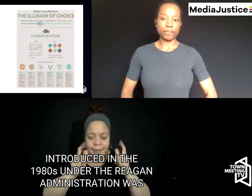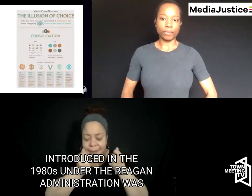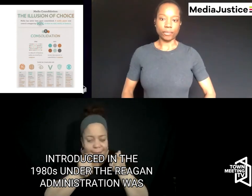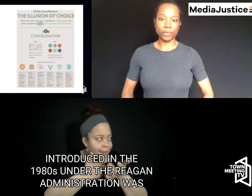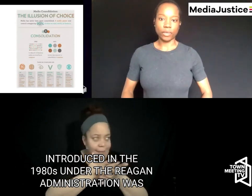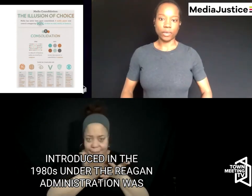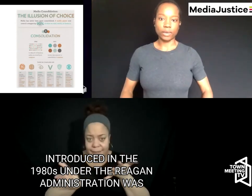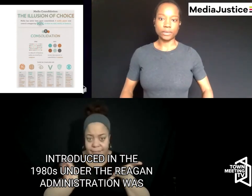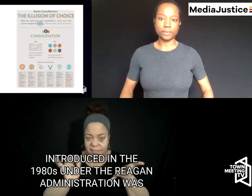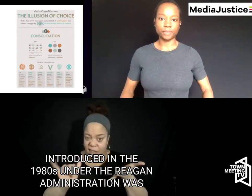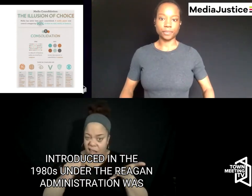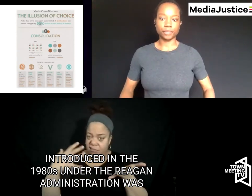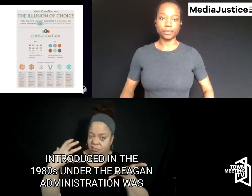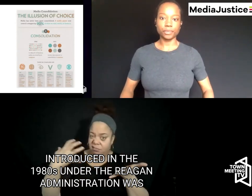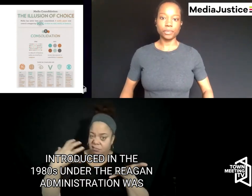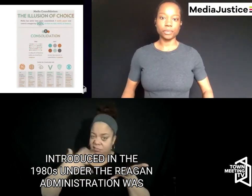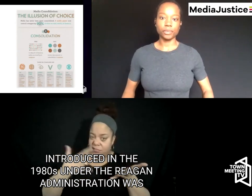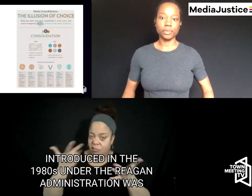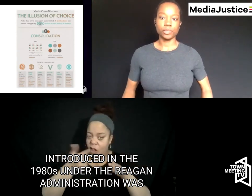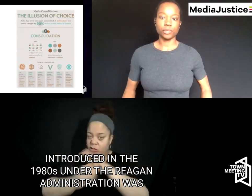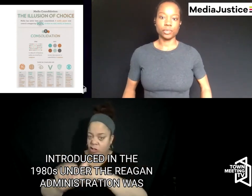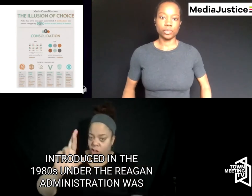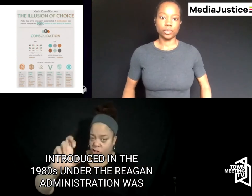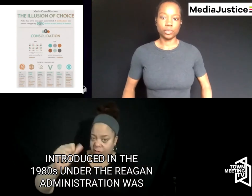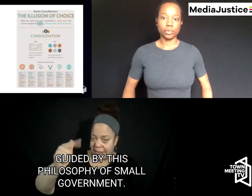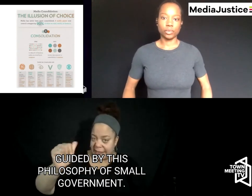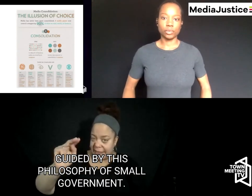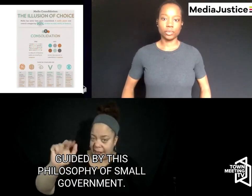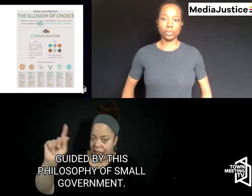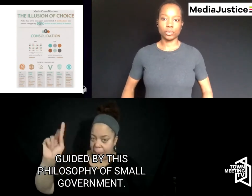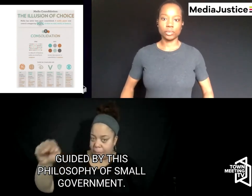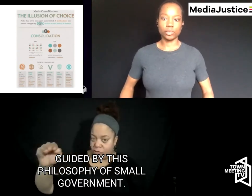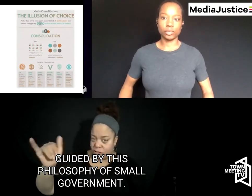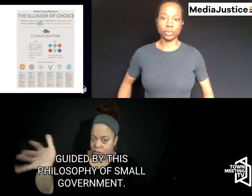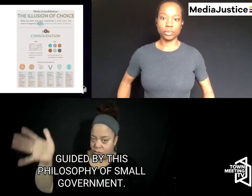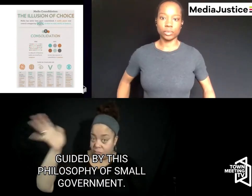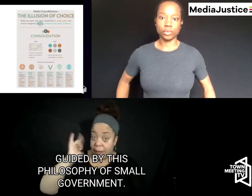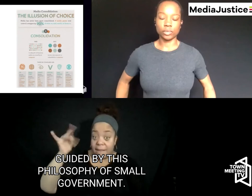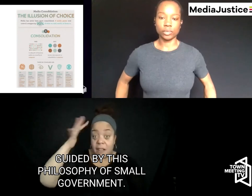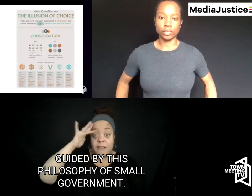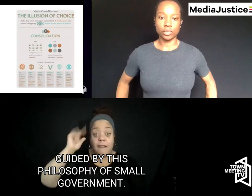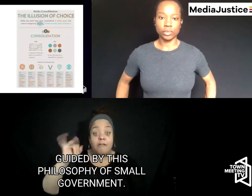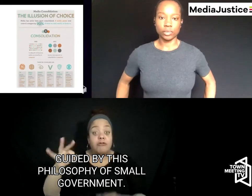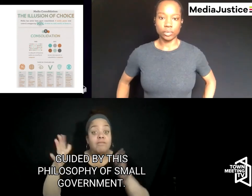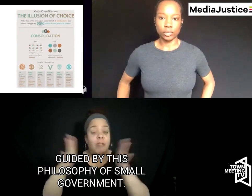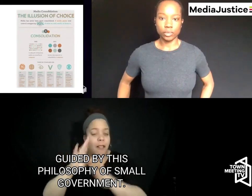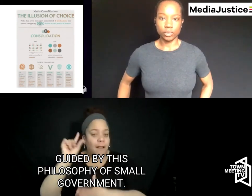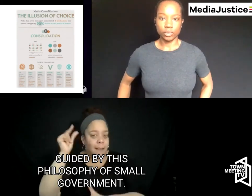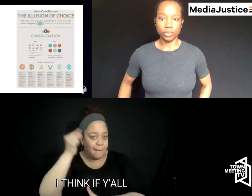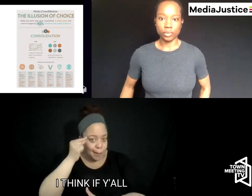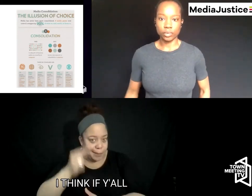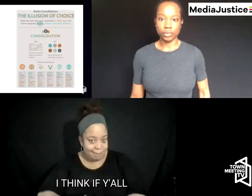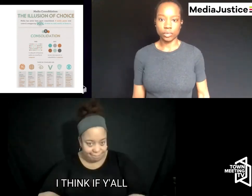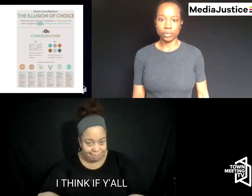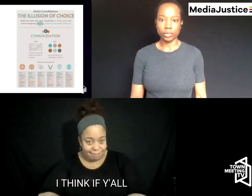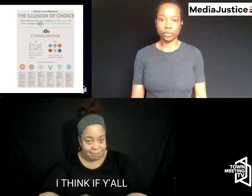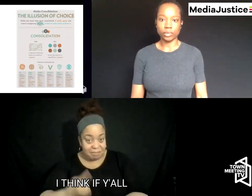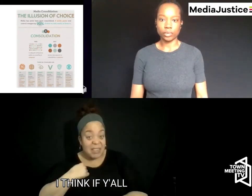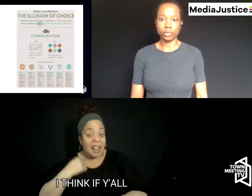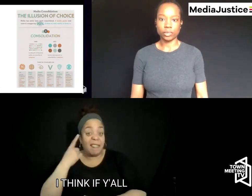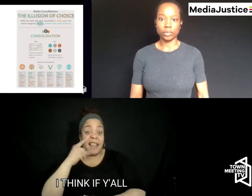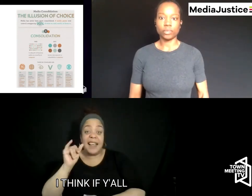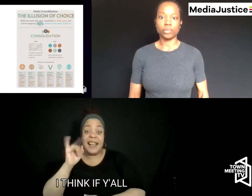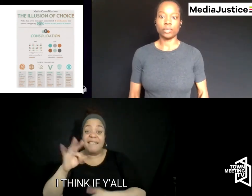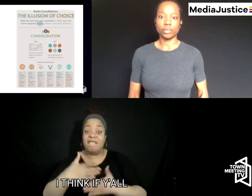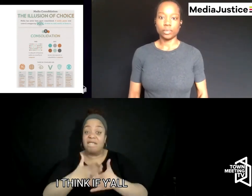of small government. And I think if y'all have, you know, are a student of history, I'm sure you've heard the clip